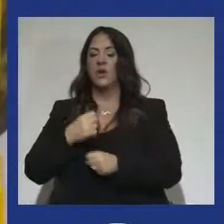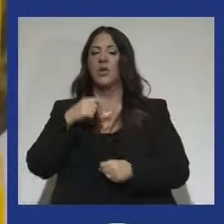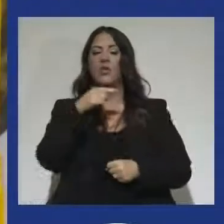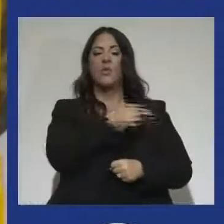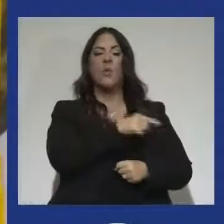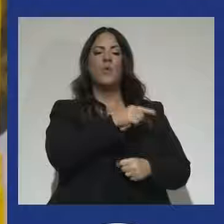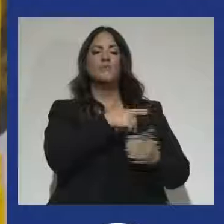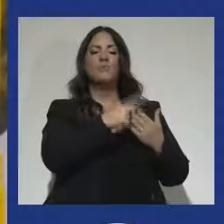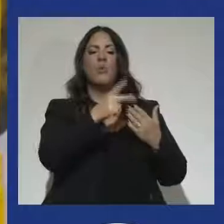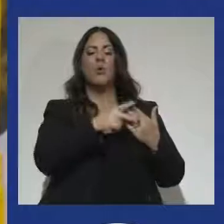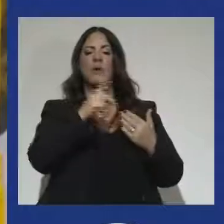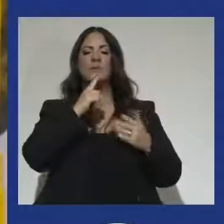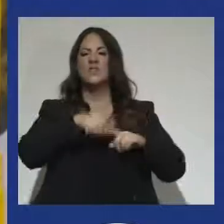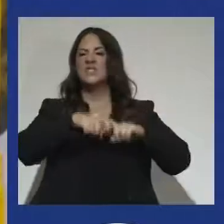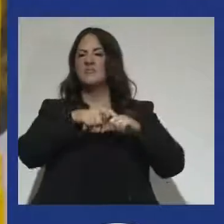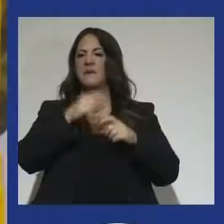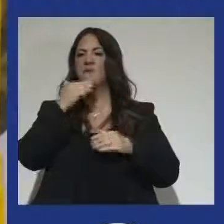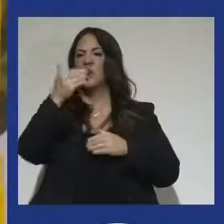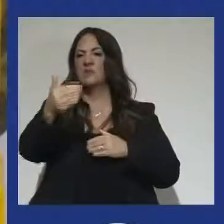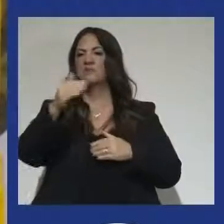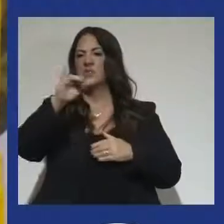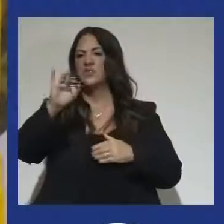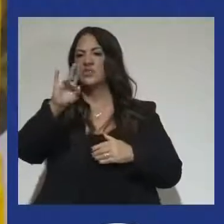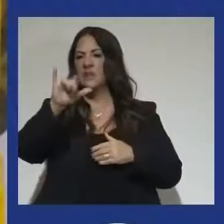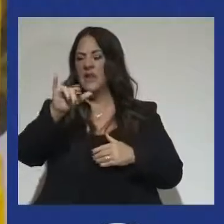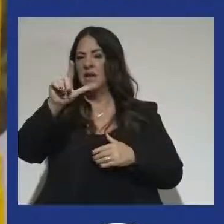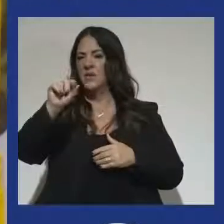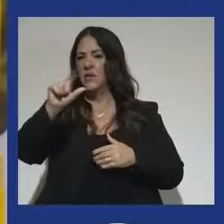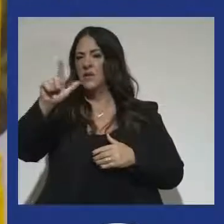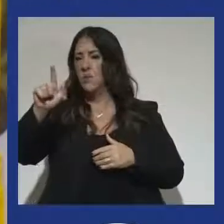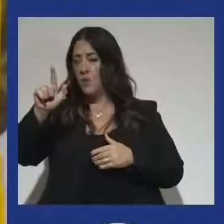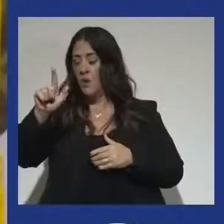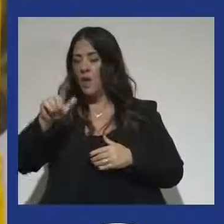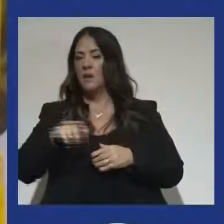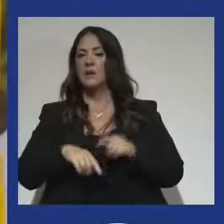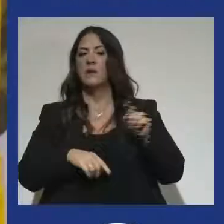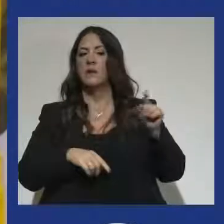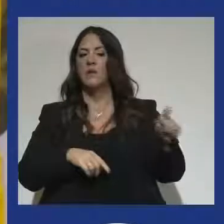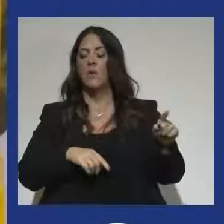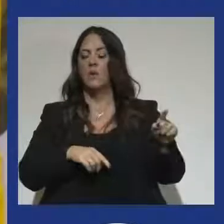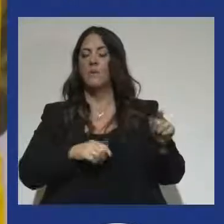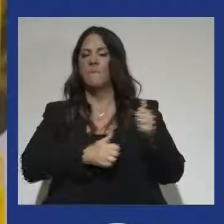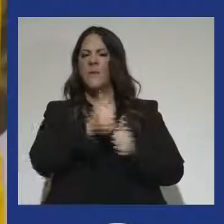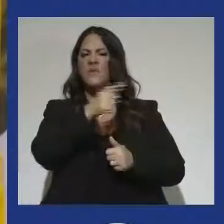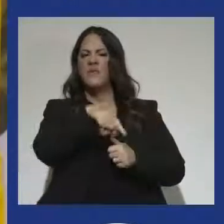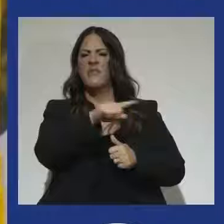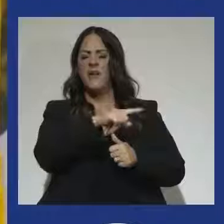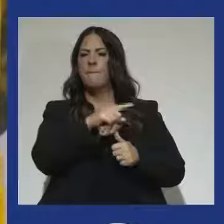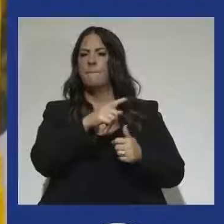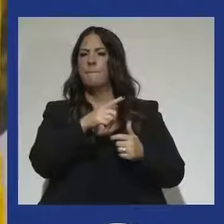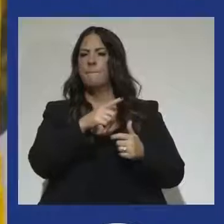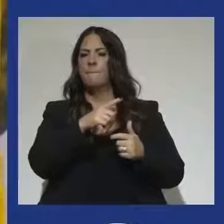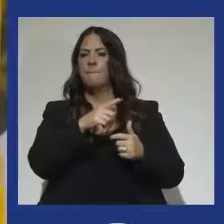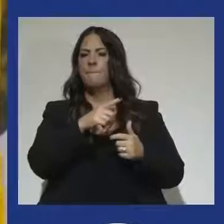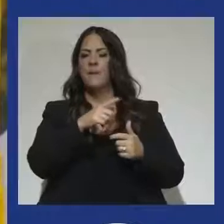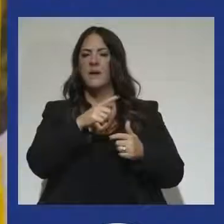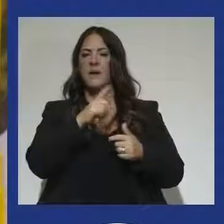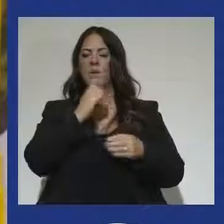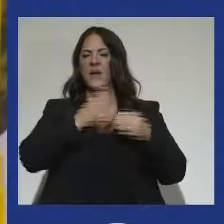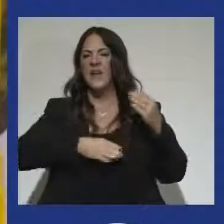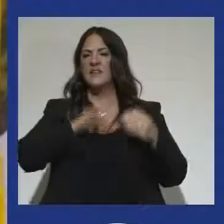suspended starting July 1 of 2021, and most of them January